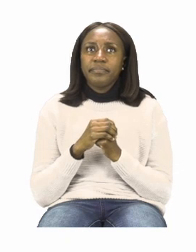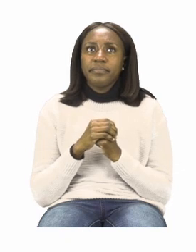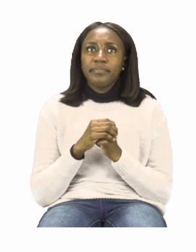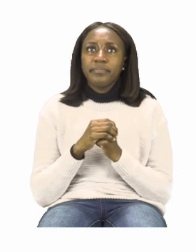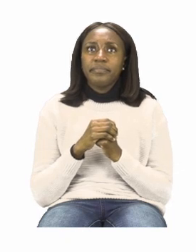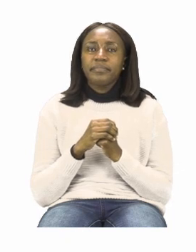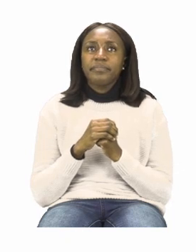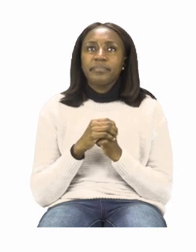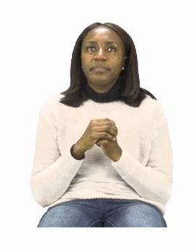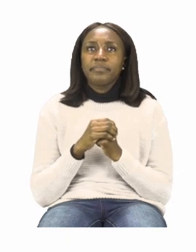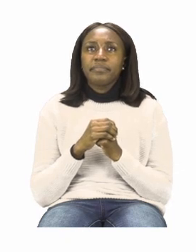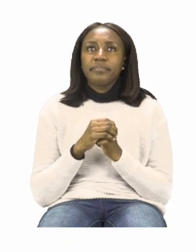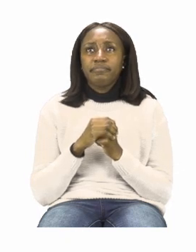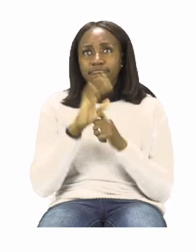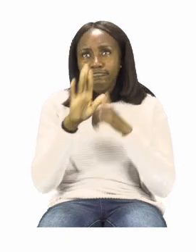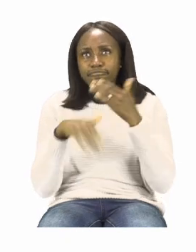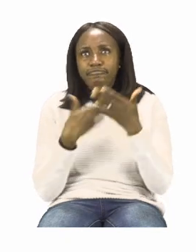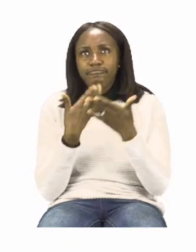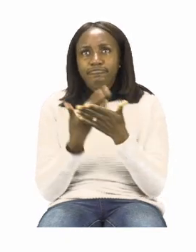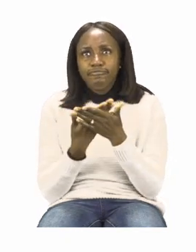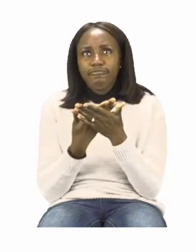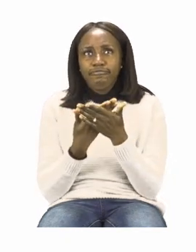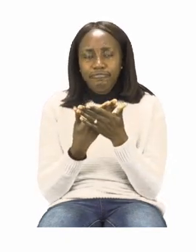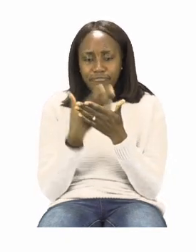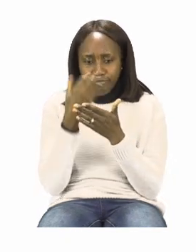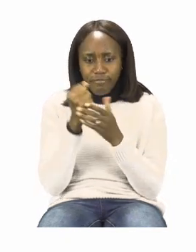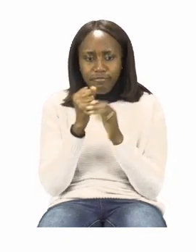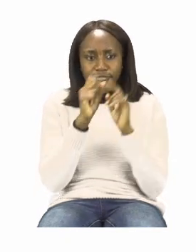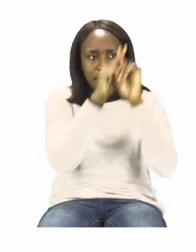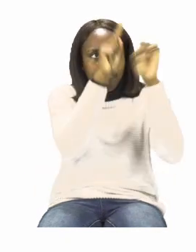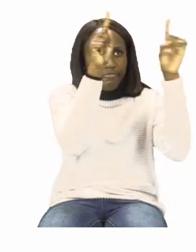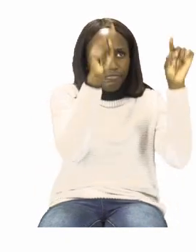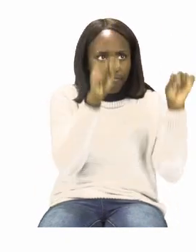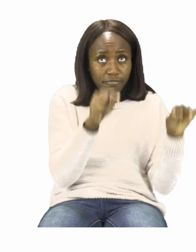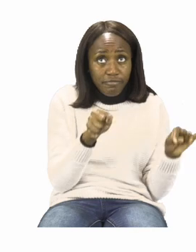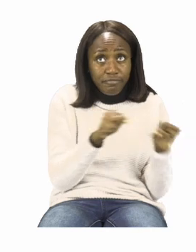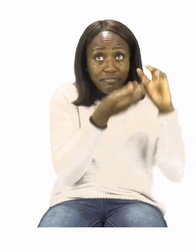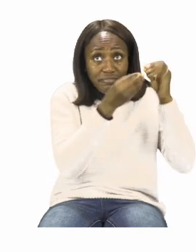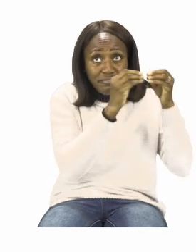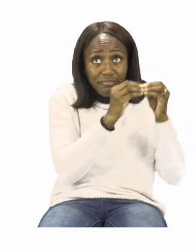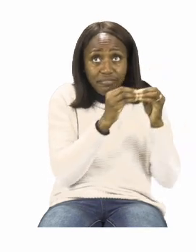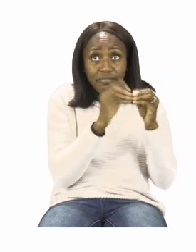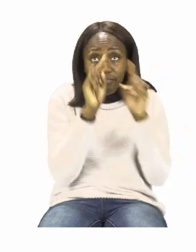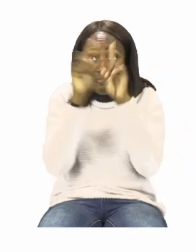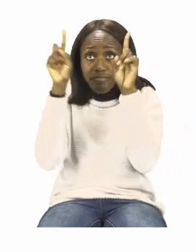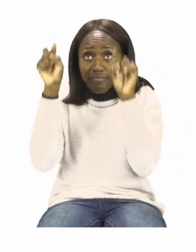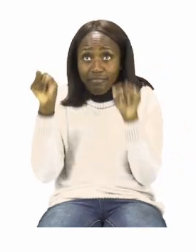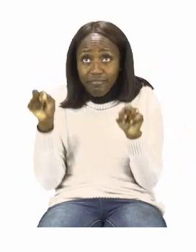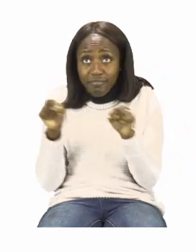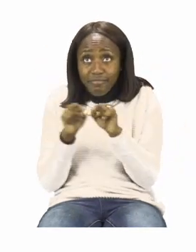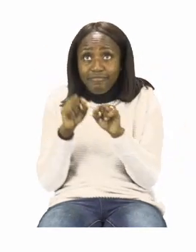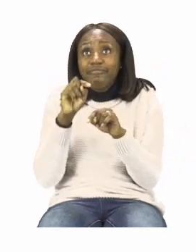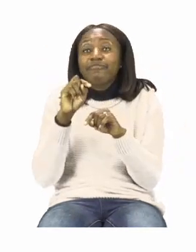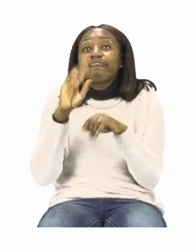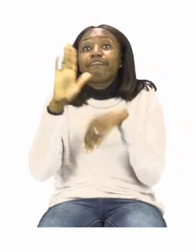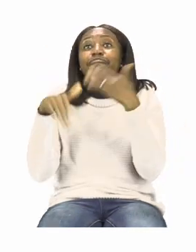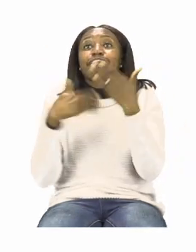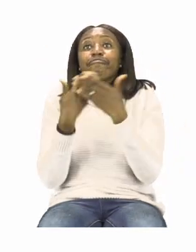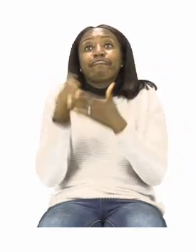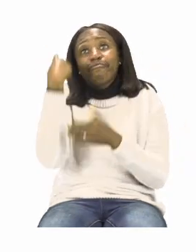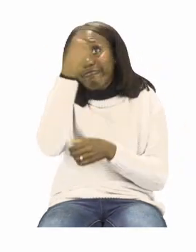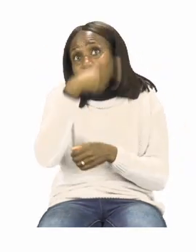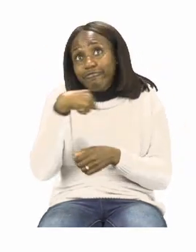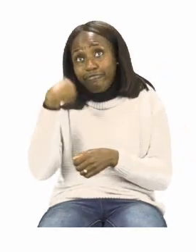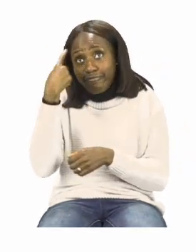picture you have a number. But the number next to the picture